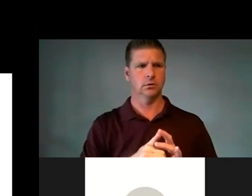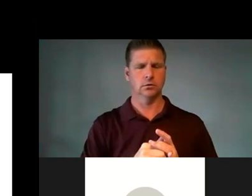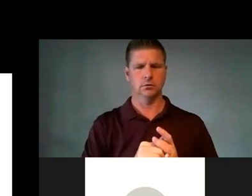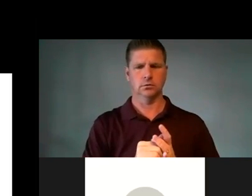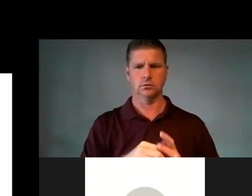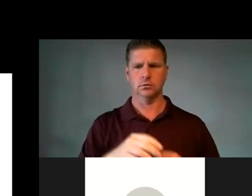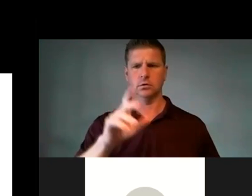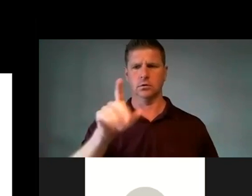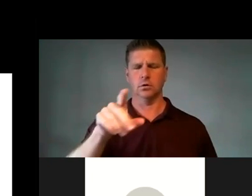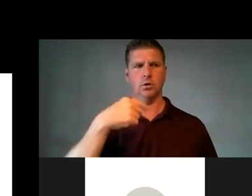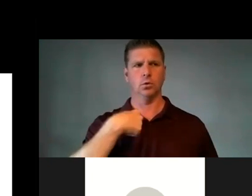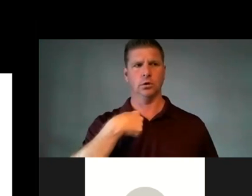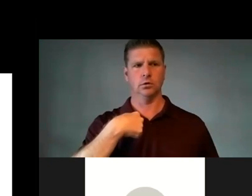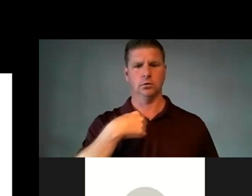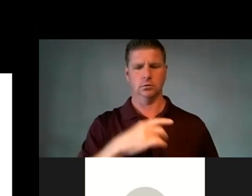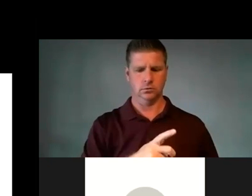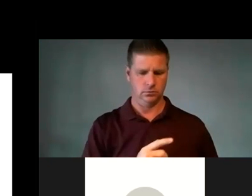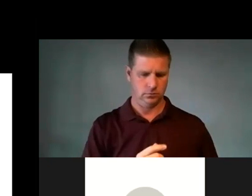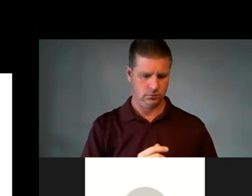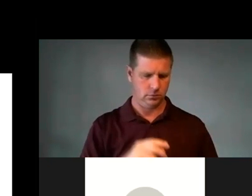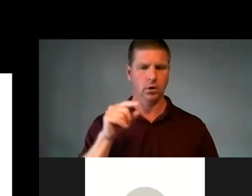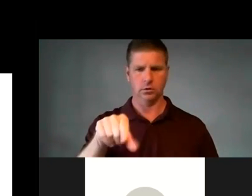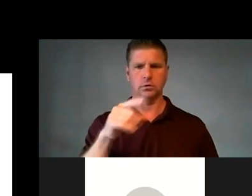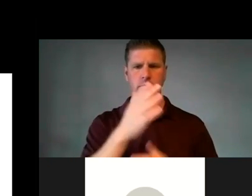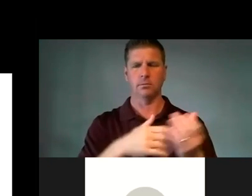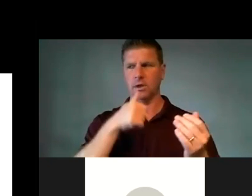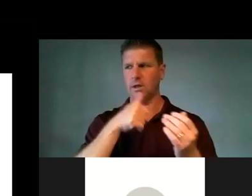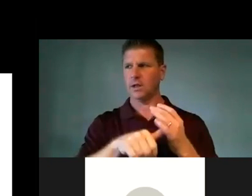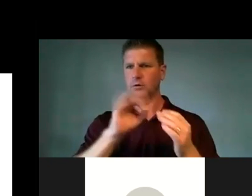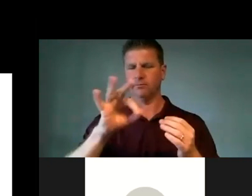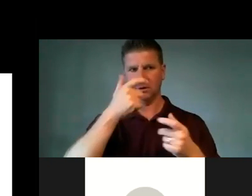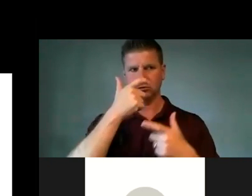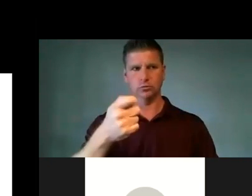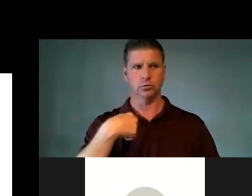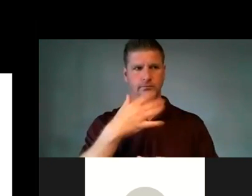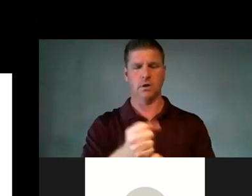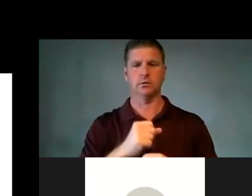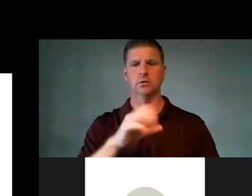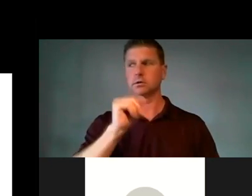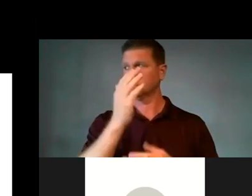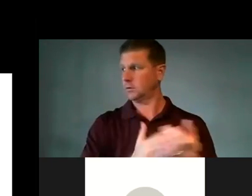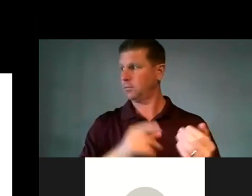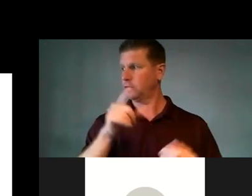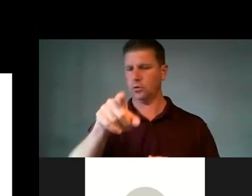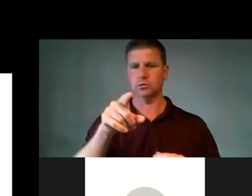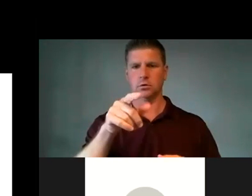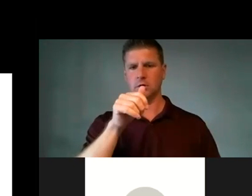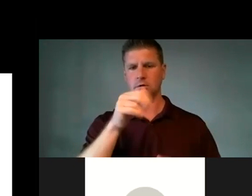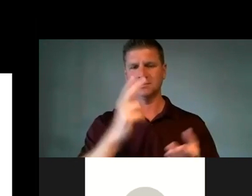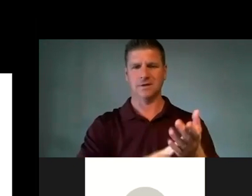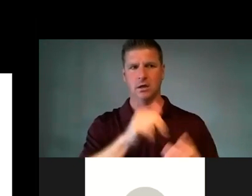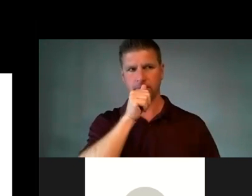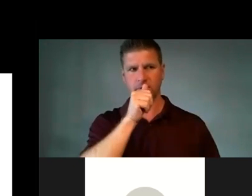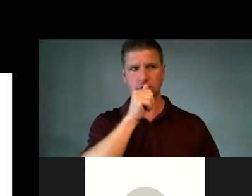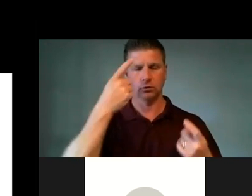So we've there's a couple of letters of interest we've got, and some of those are under confidentiality